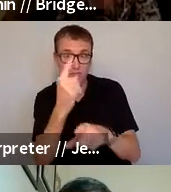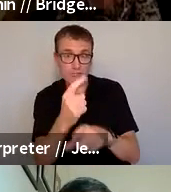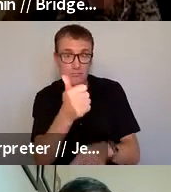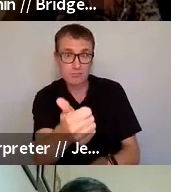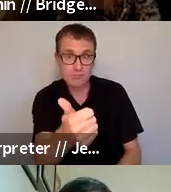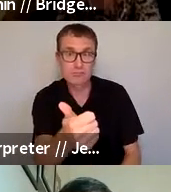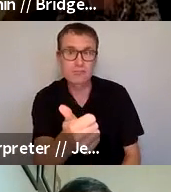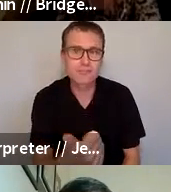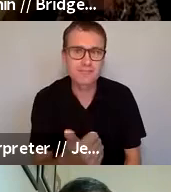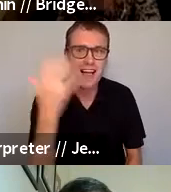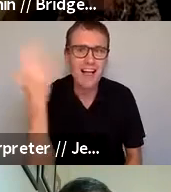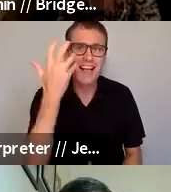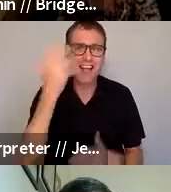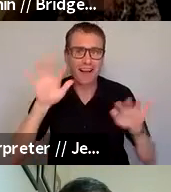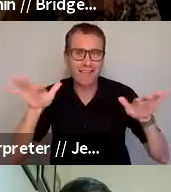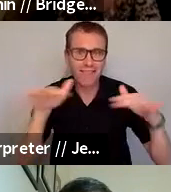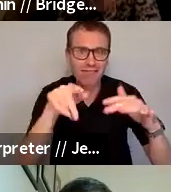Sorry to put you on the spot, Catherine.